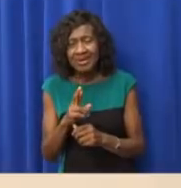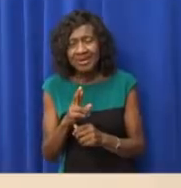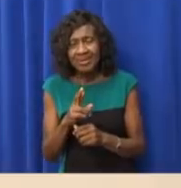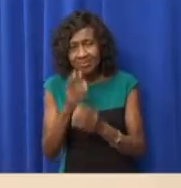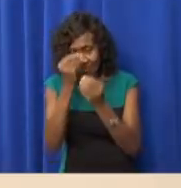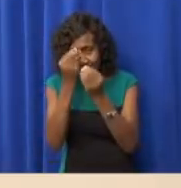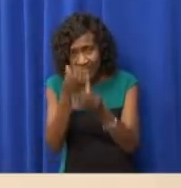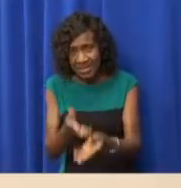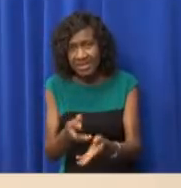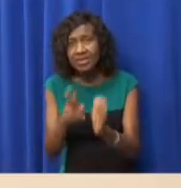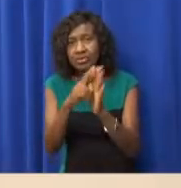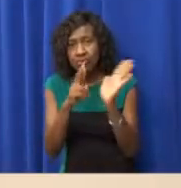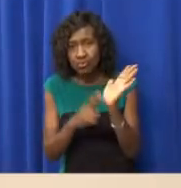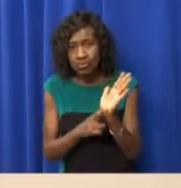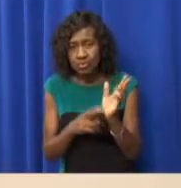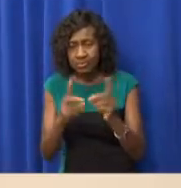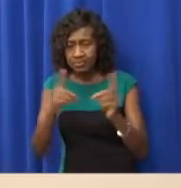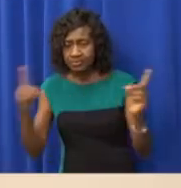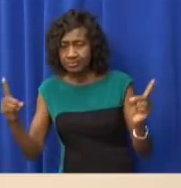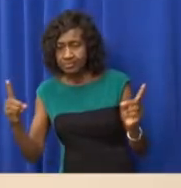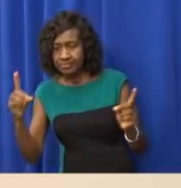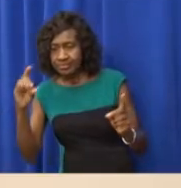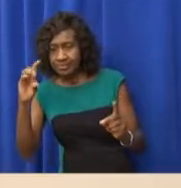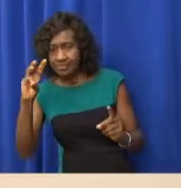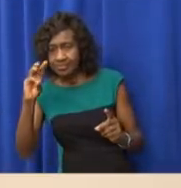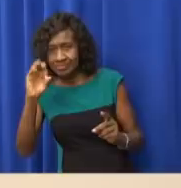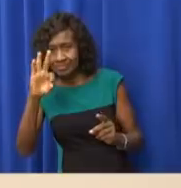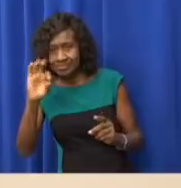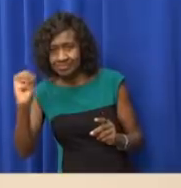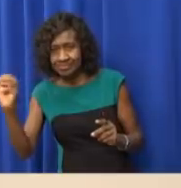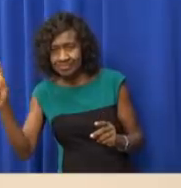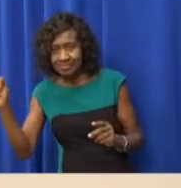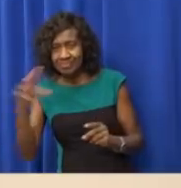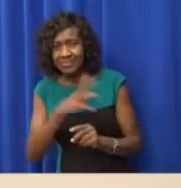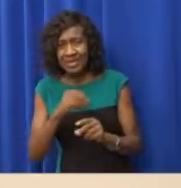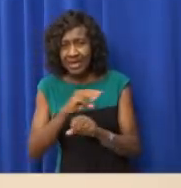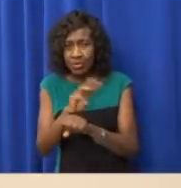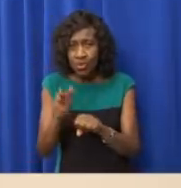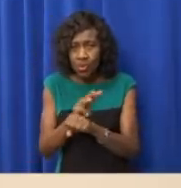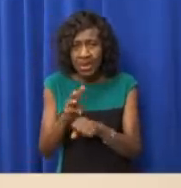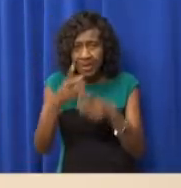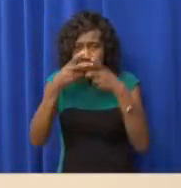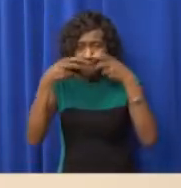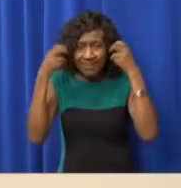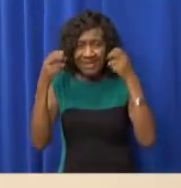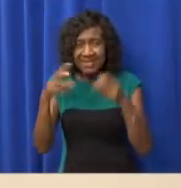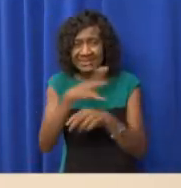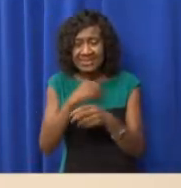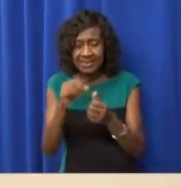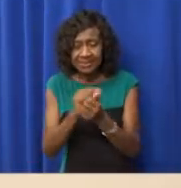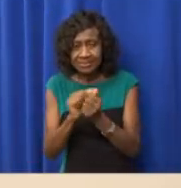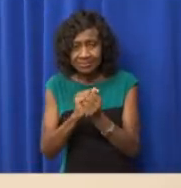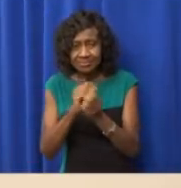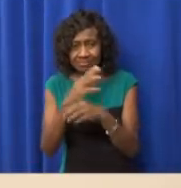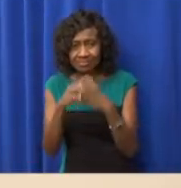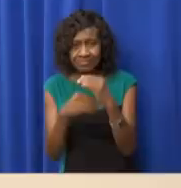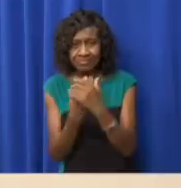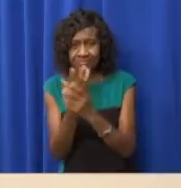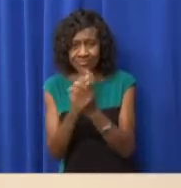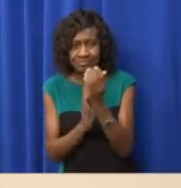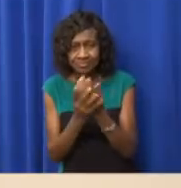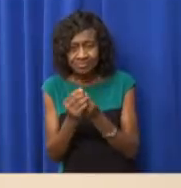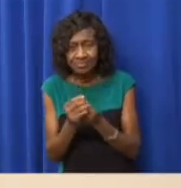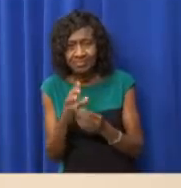social distancing requirements, the wearing of masks in public places, and the enhanced hygiene measures. So